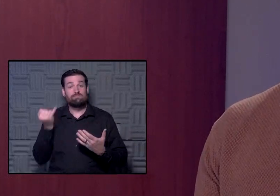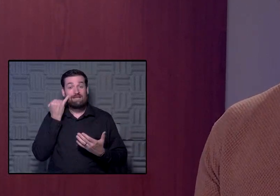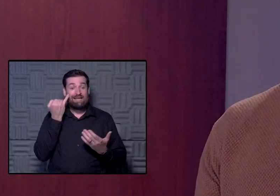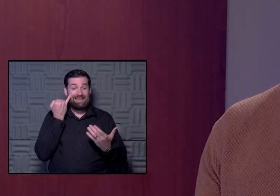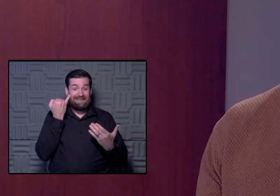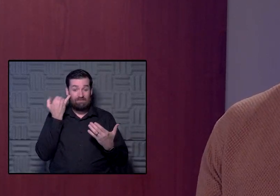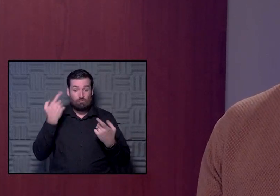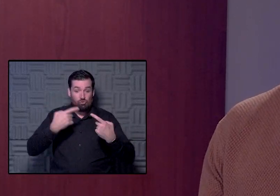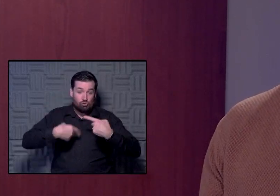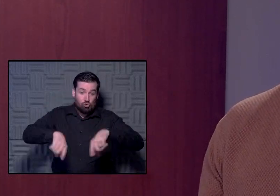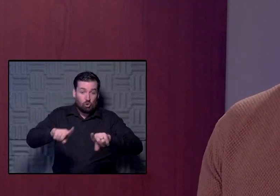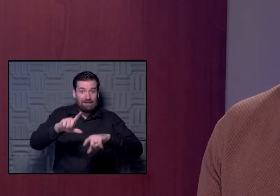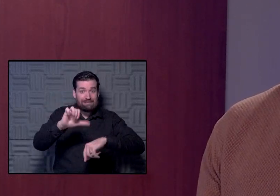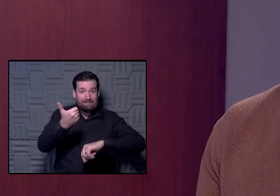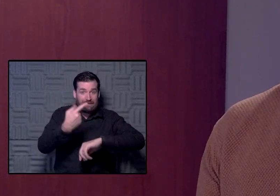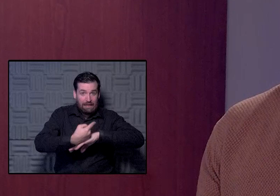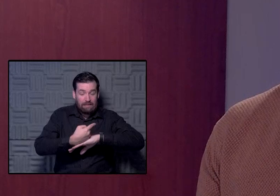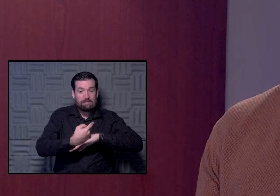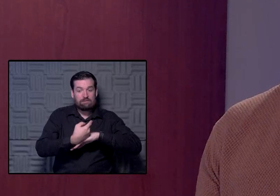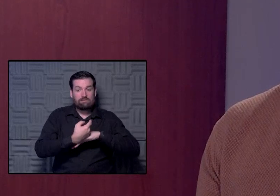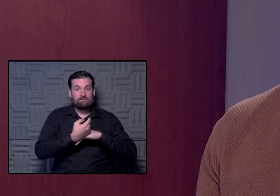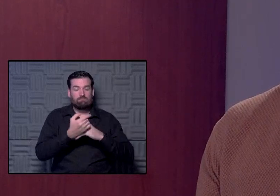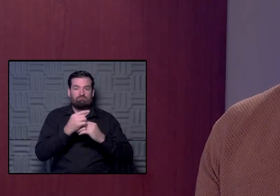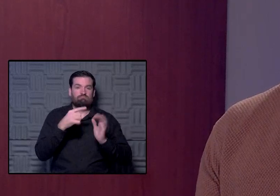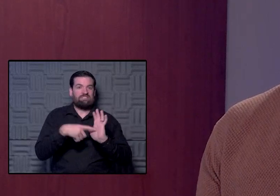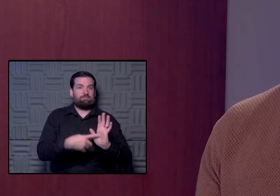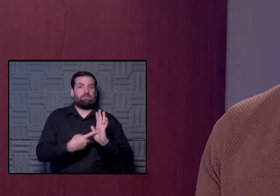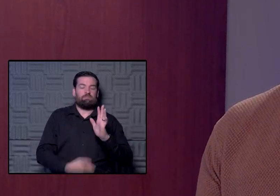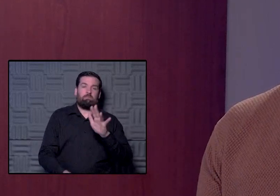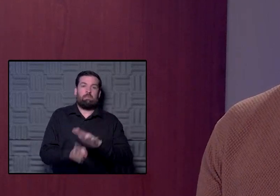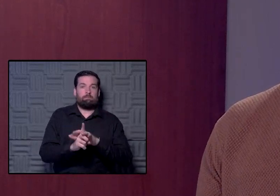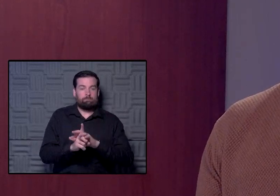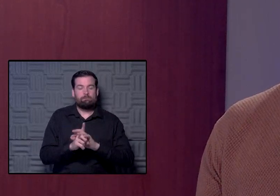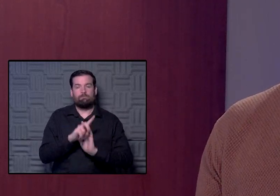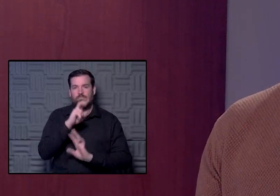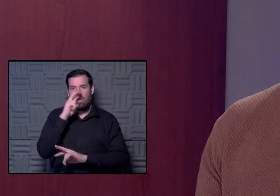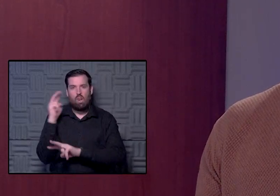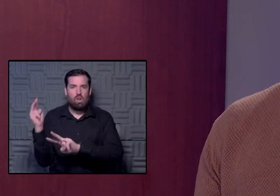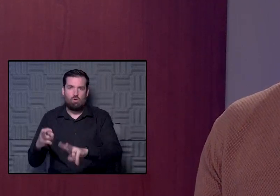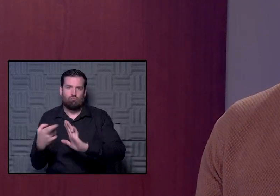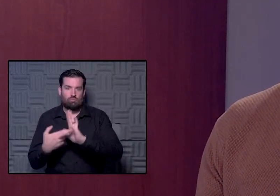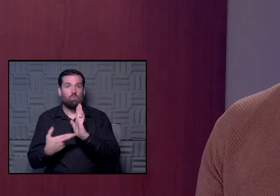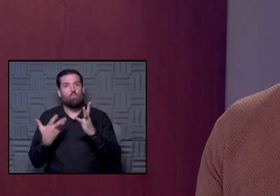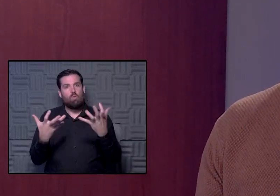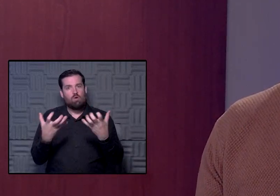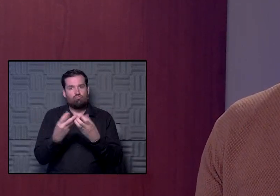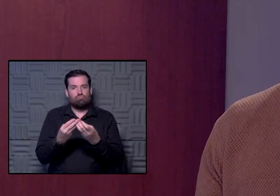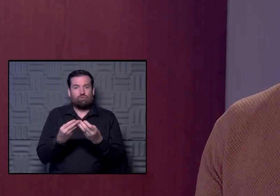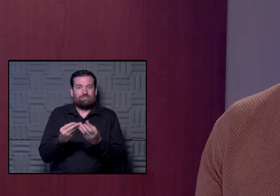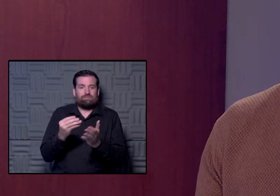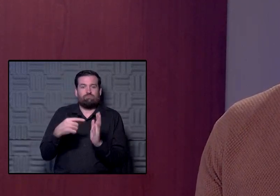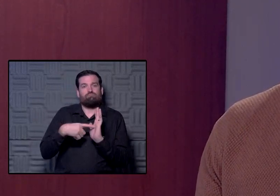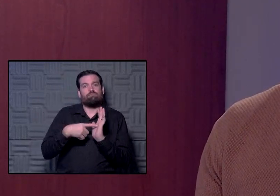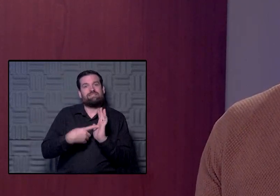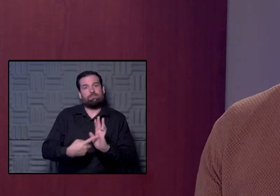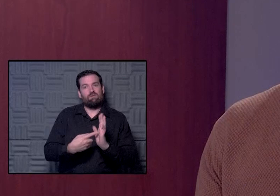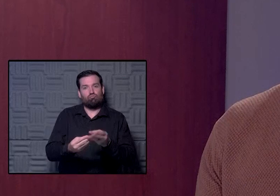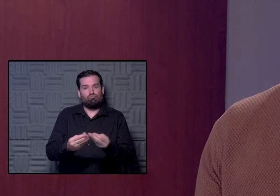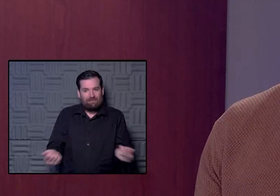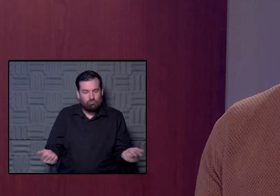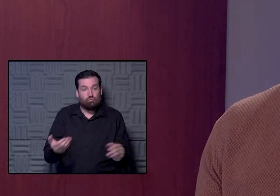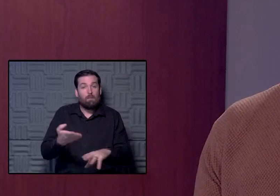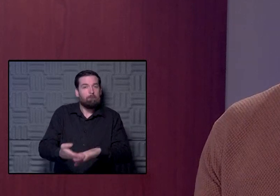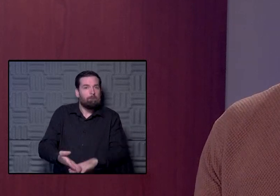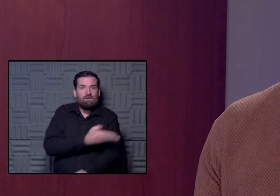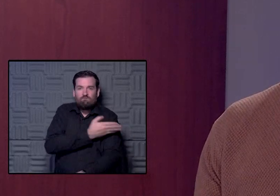within that time period, I think it's important to look at those guidelines and see that we want resolution of symptoms before you're out of your